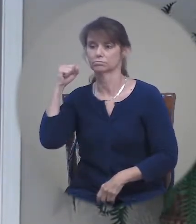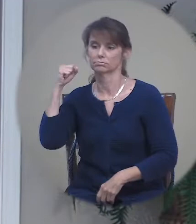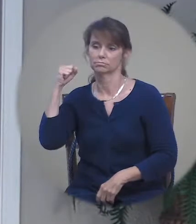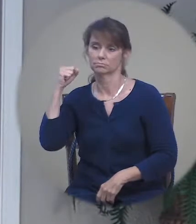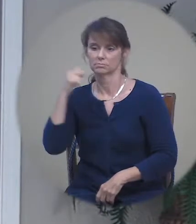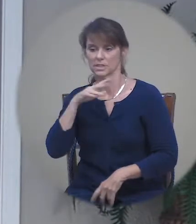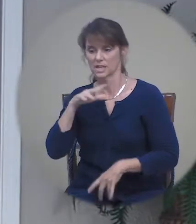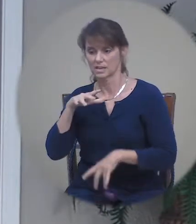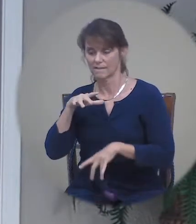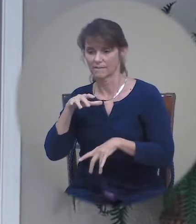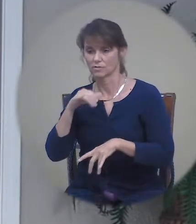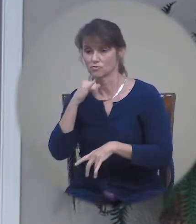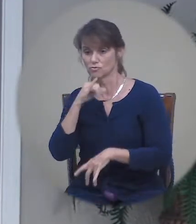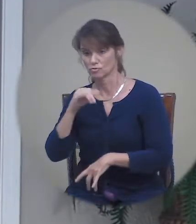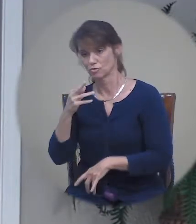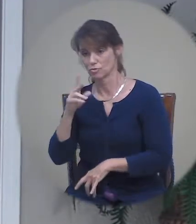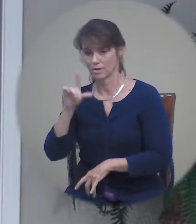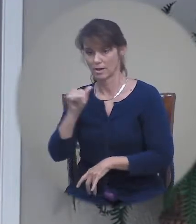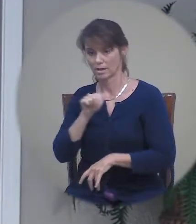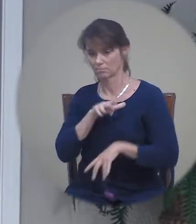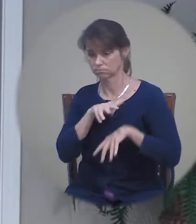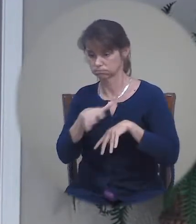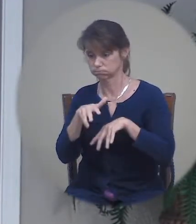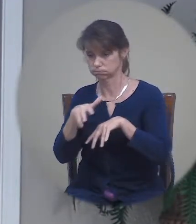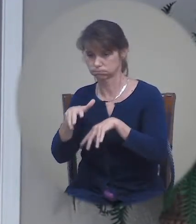in 2 Kings chapter 18